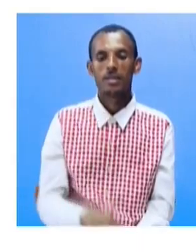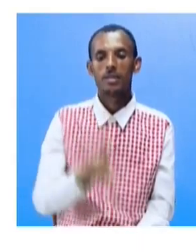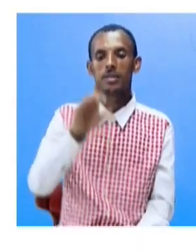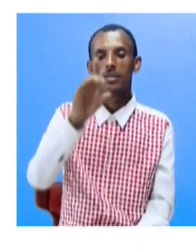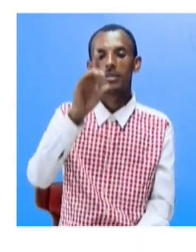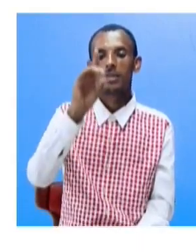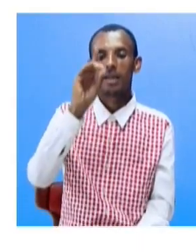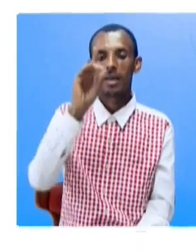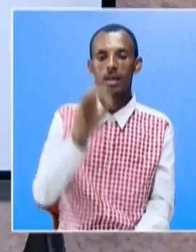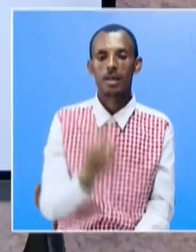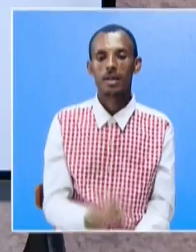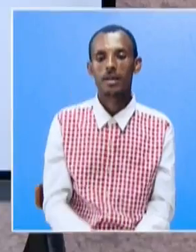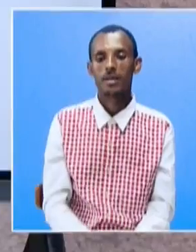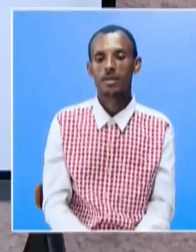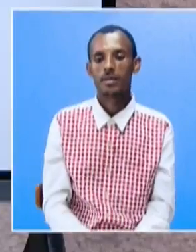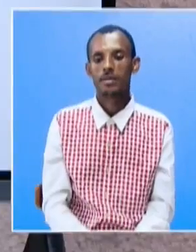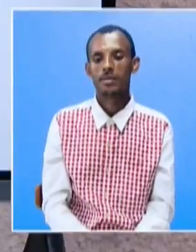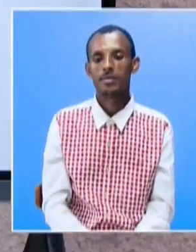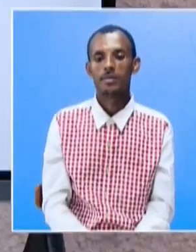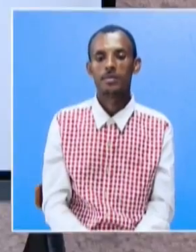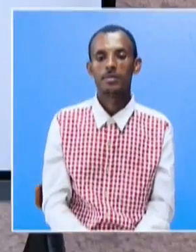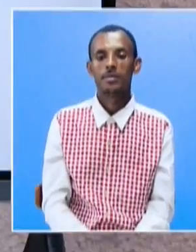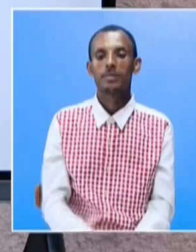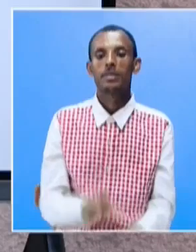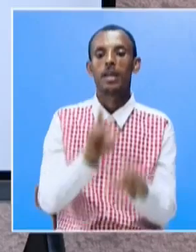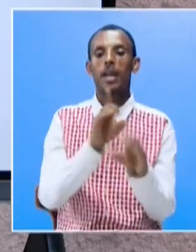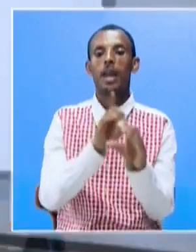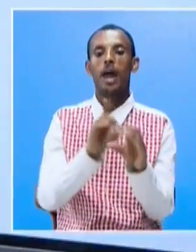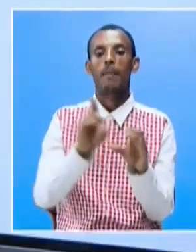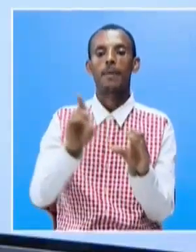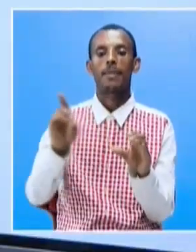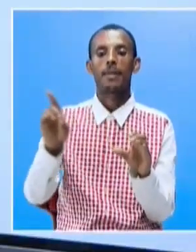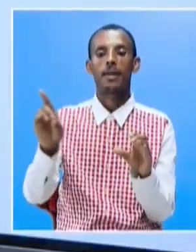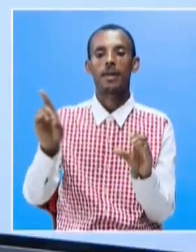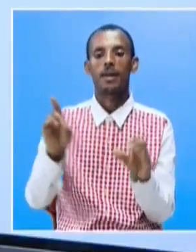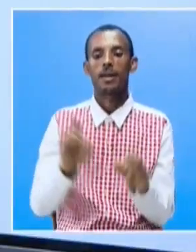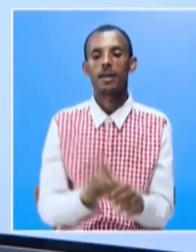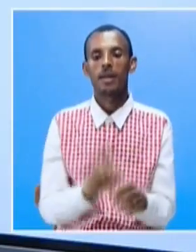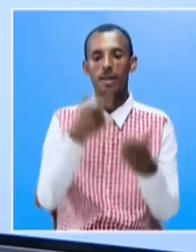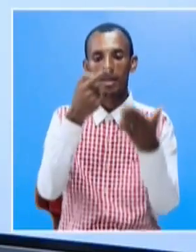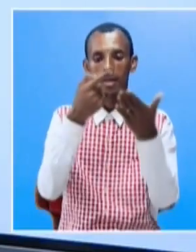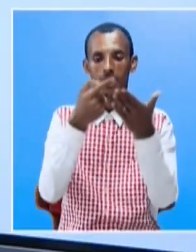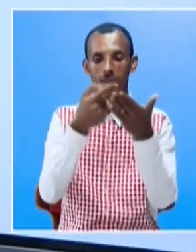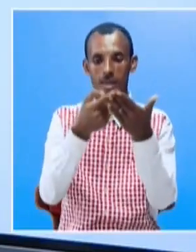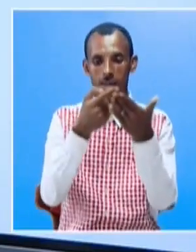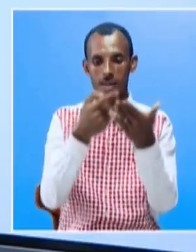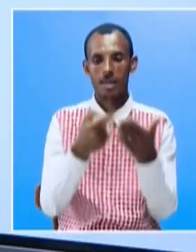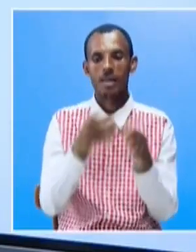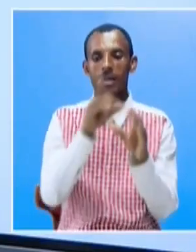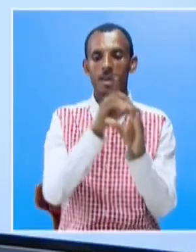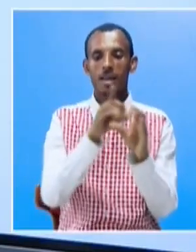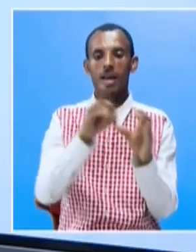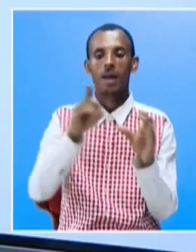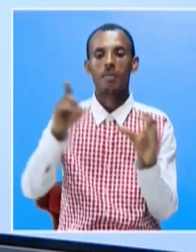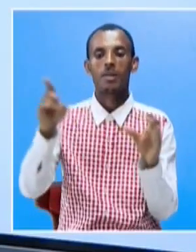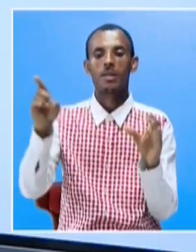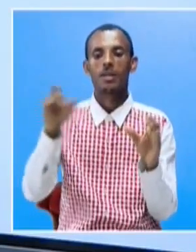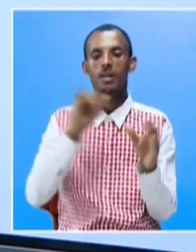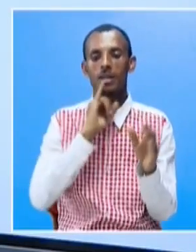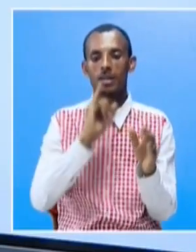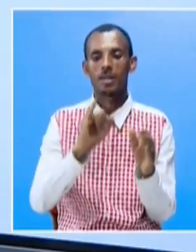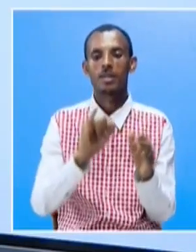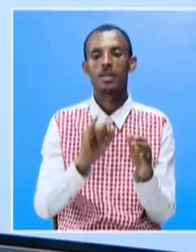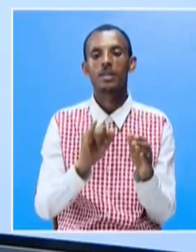small d. What's diameter? Here, diameter is